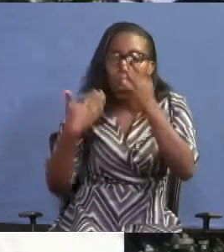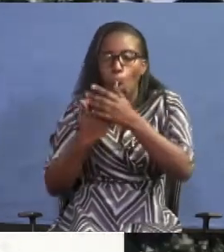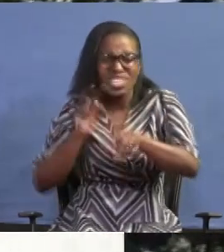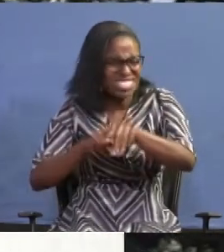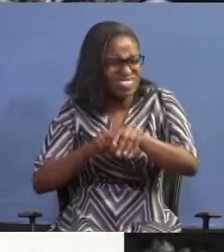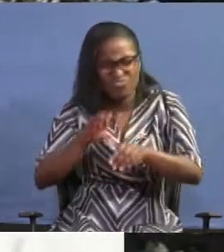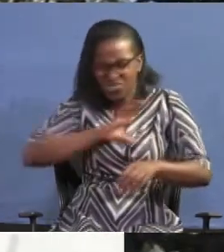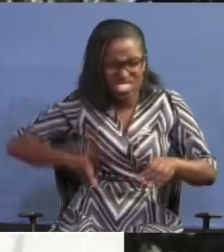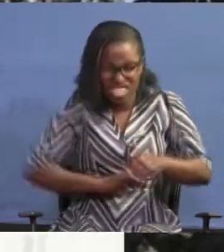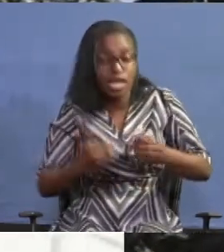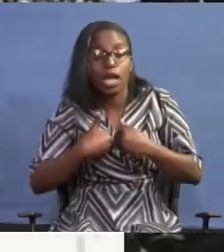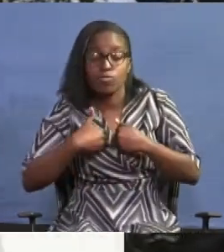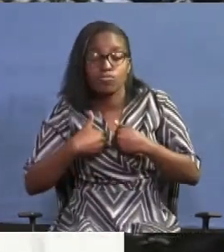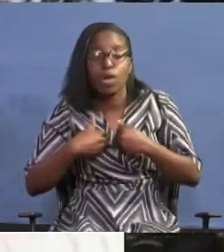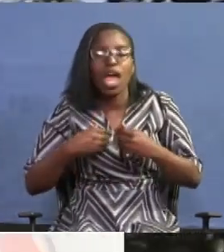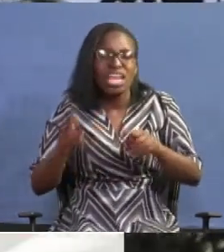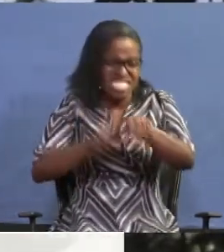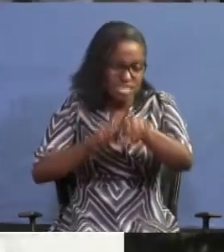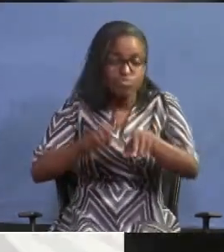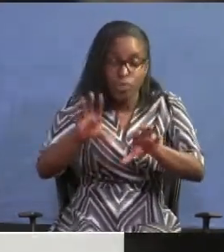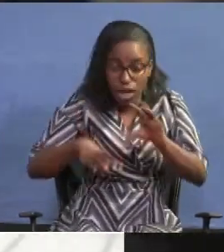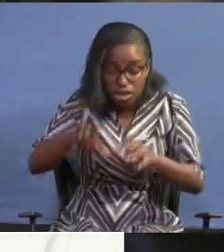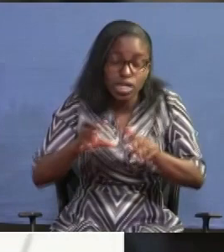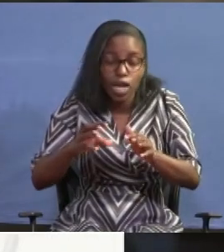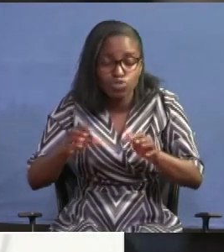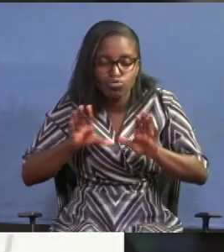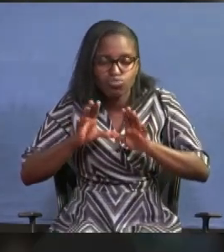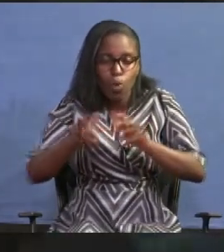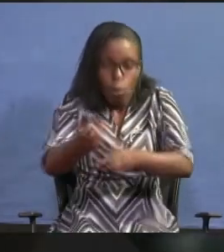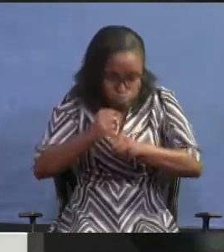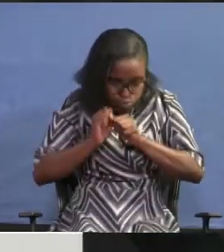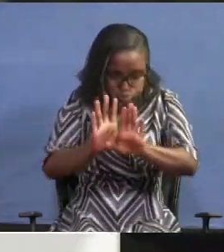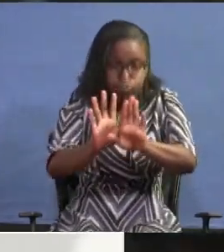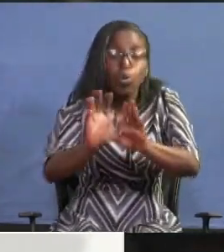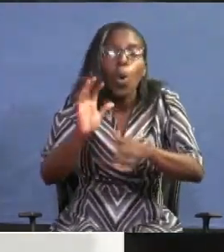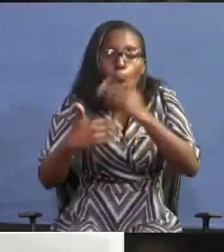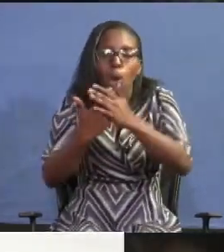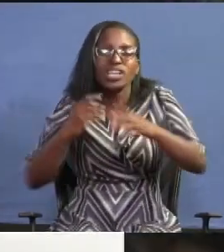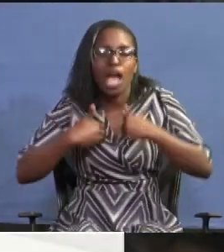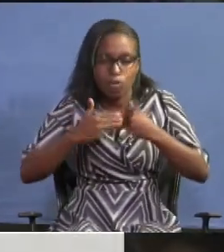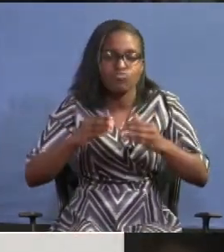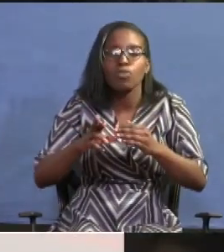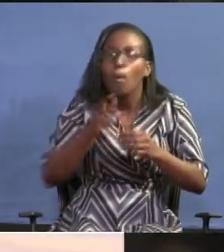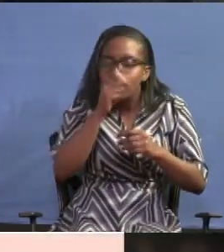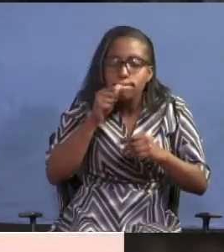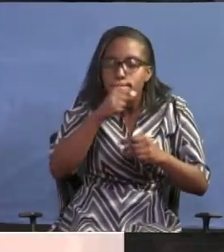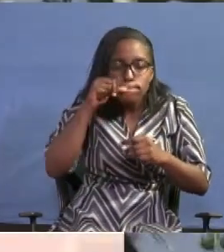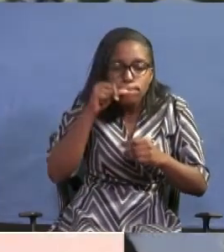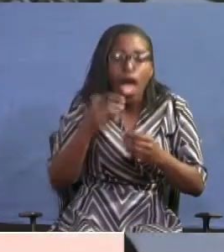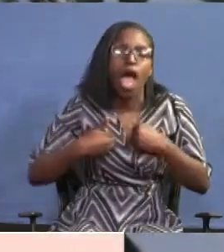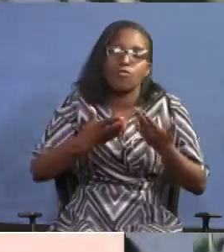China. As part of its agricultural push in Africa, China also imports soybeans, citrus, wine and rooibos tea from South